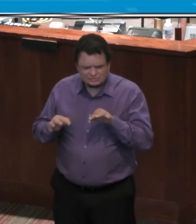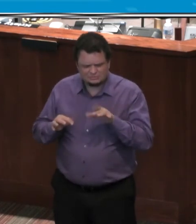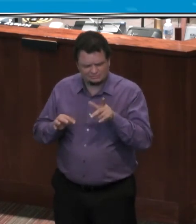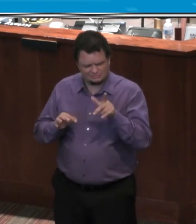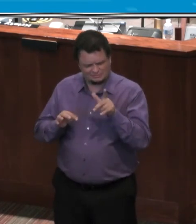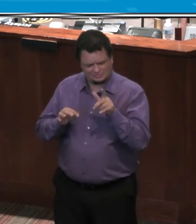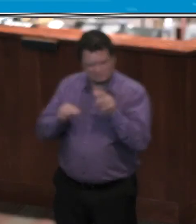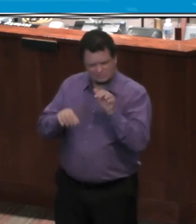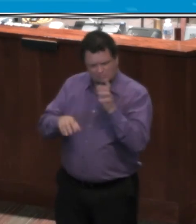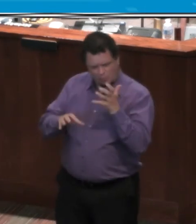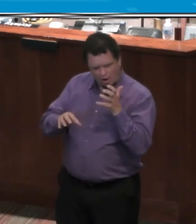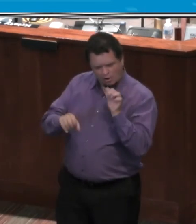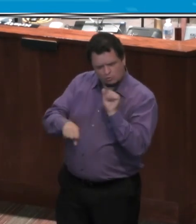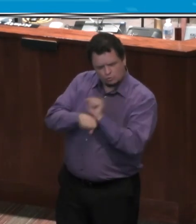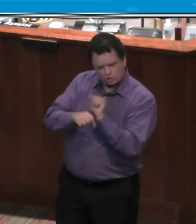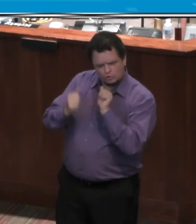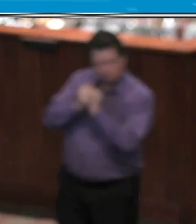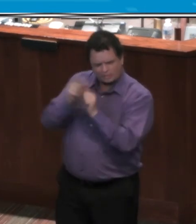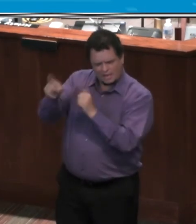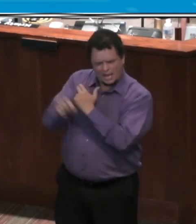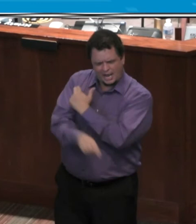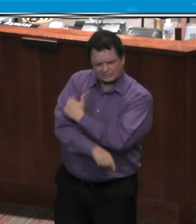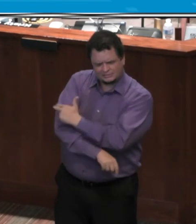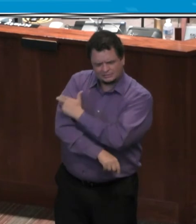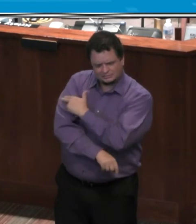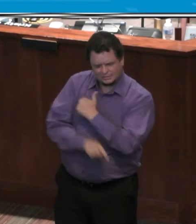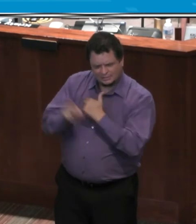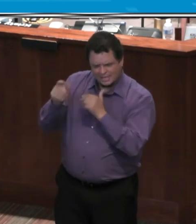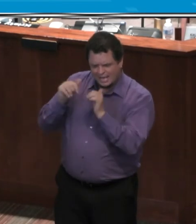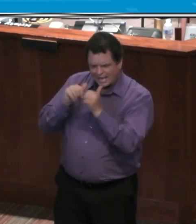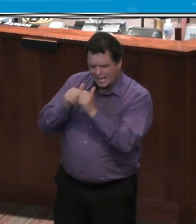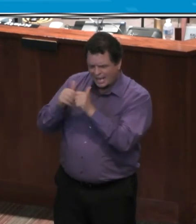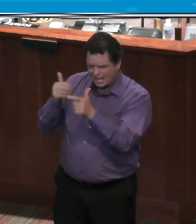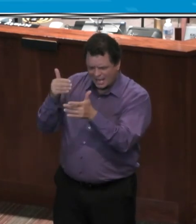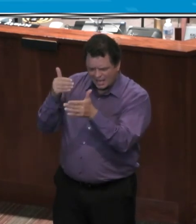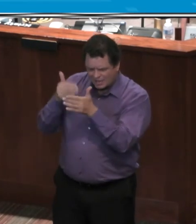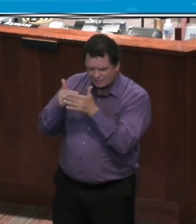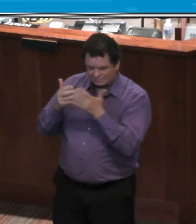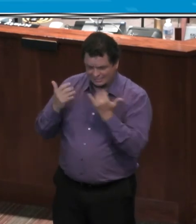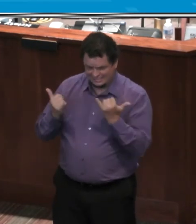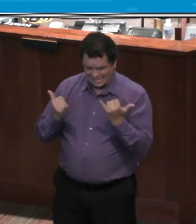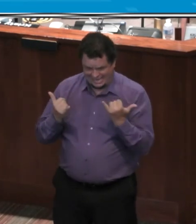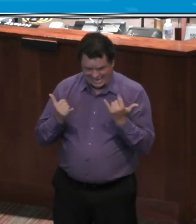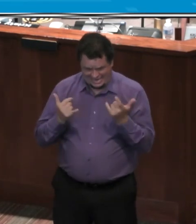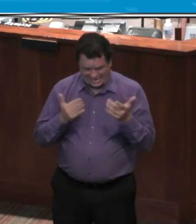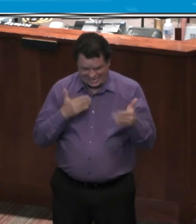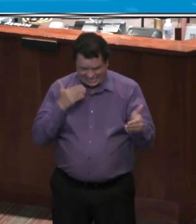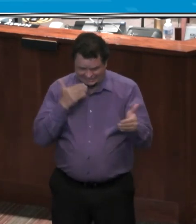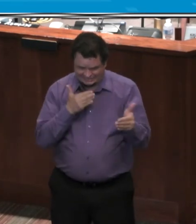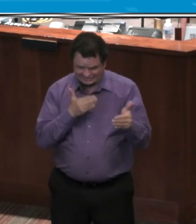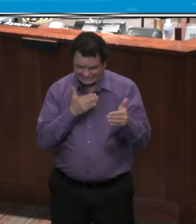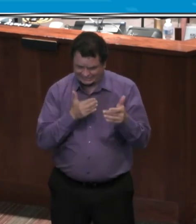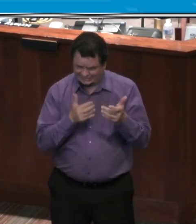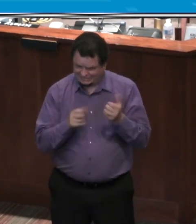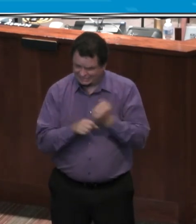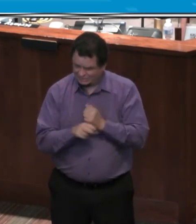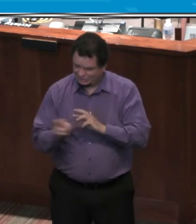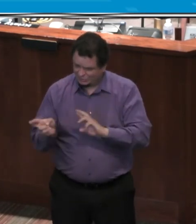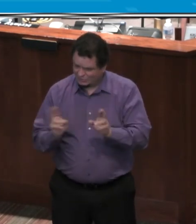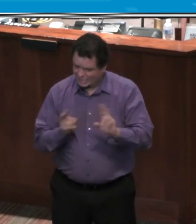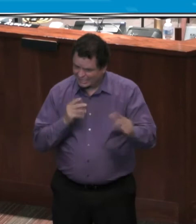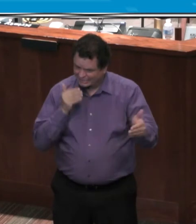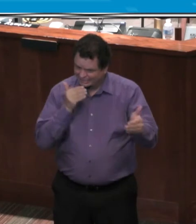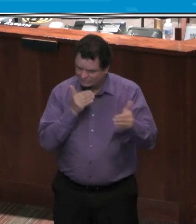providing a data dashboard in partnership with the hospitals to provide more insight